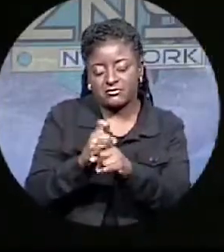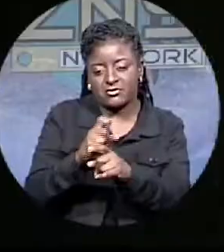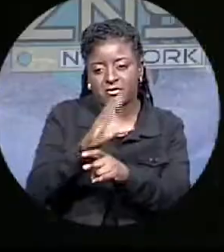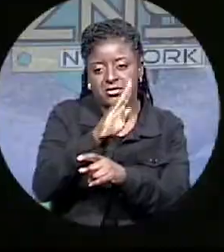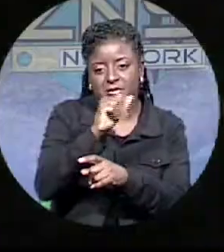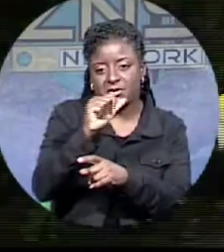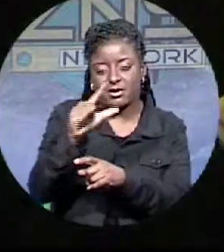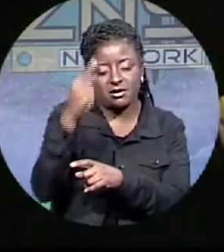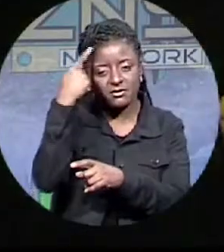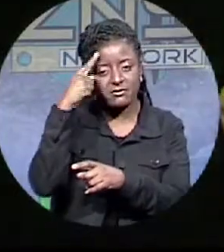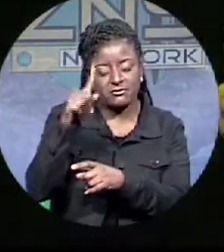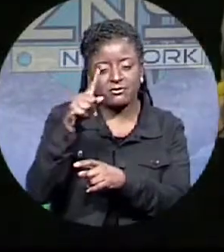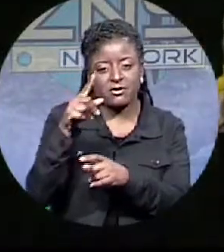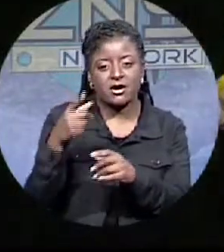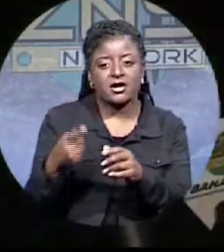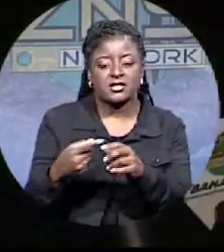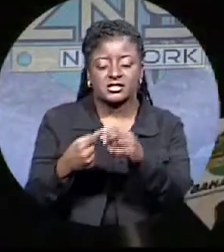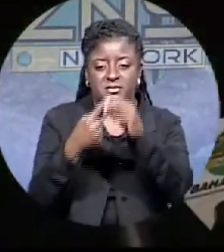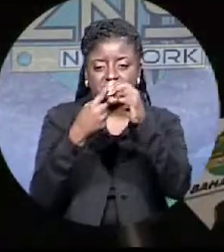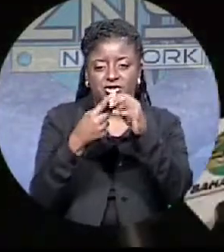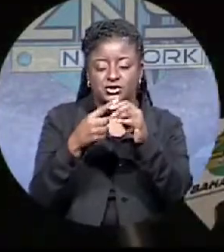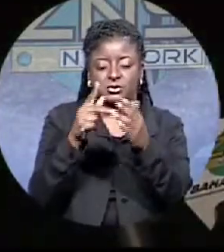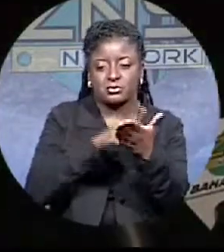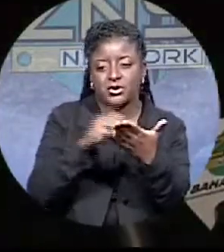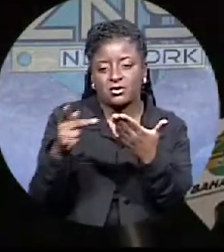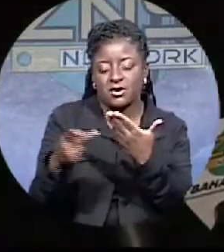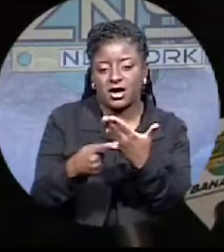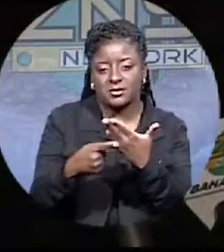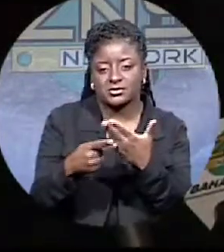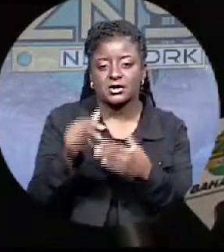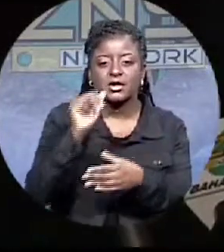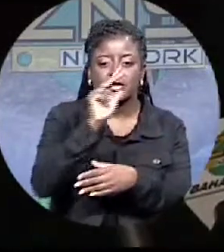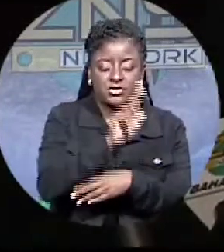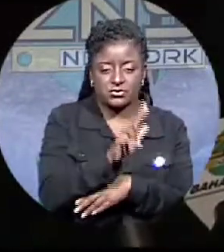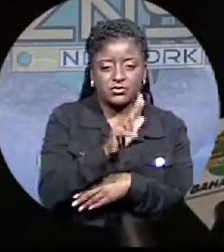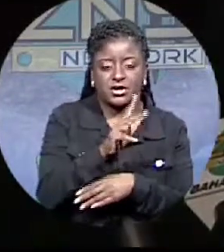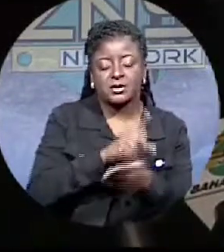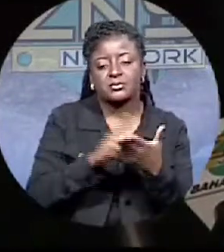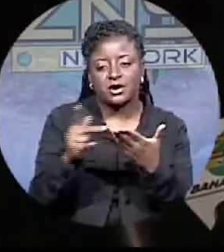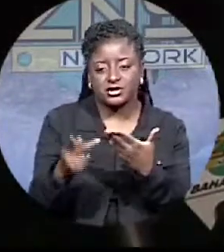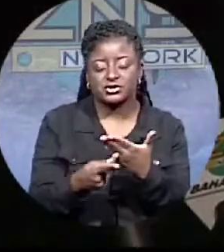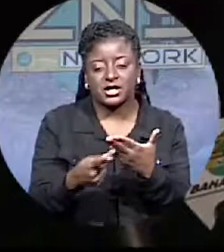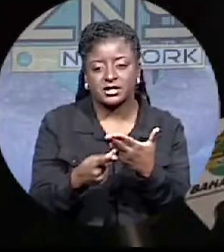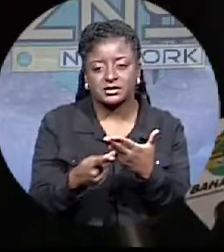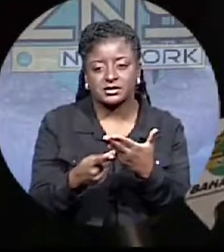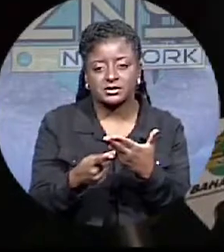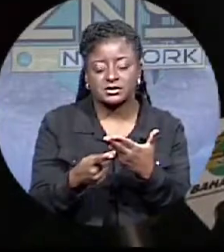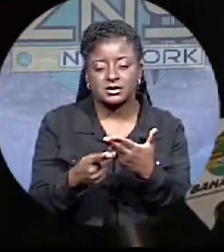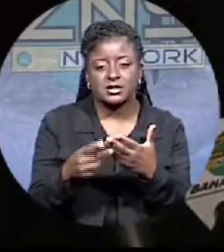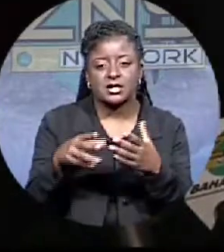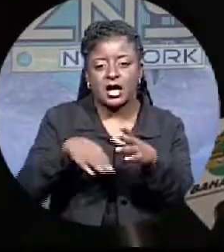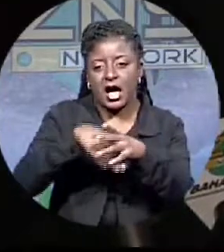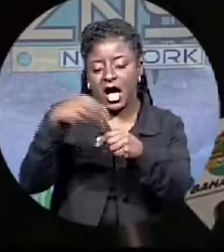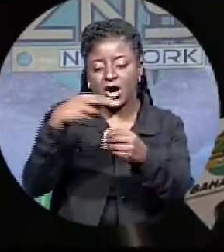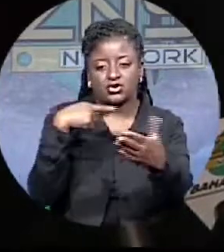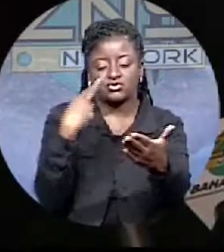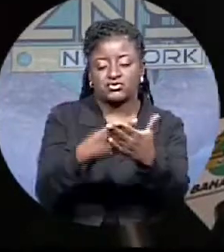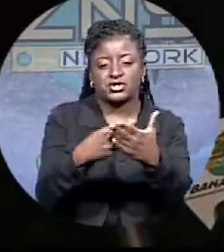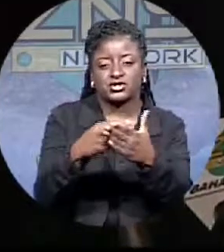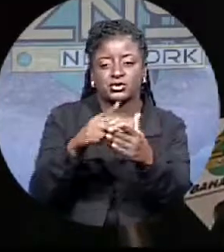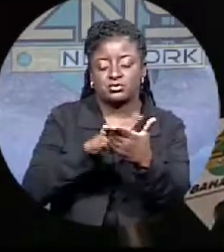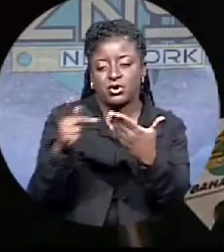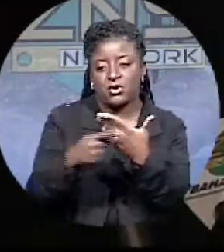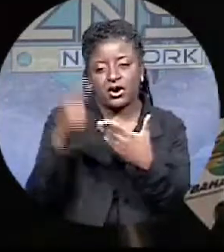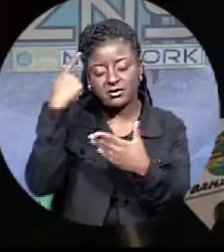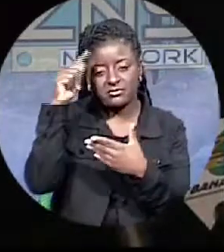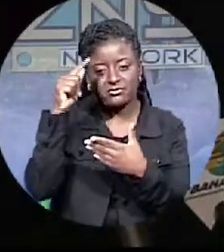programs. Three of our projects which will benefit from the proceeds of the ball are the outreach program for adolescents